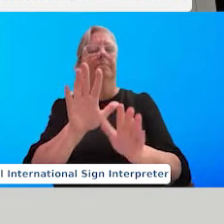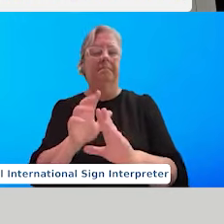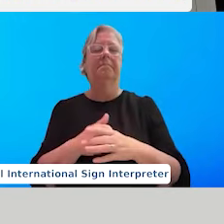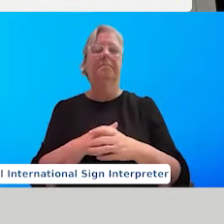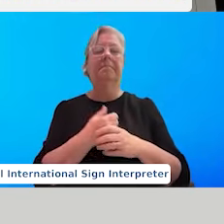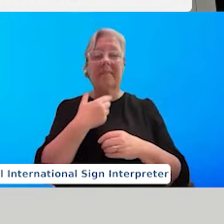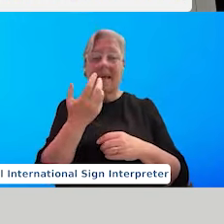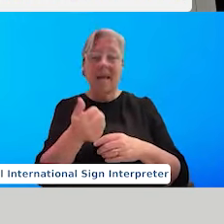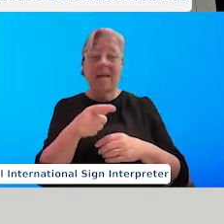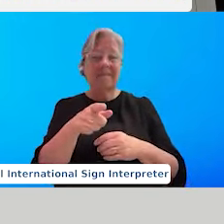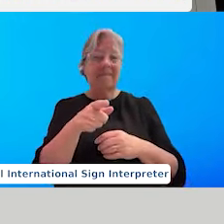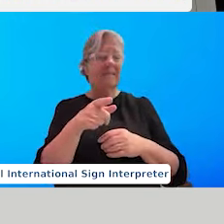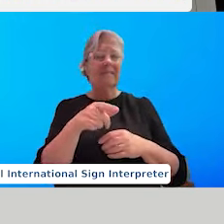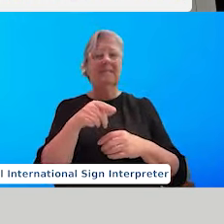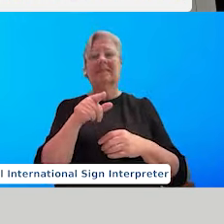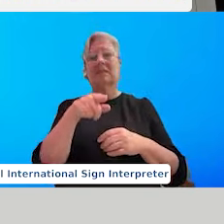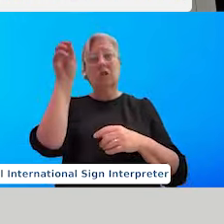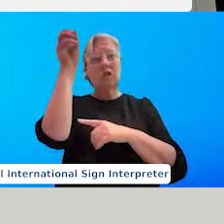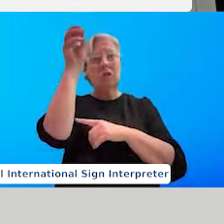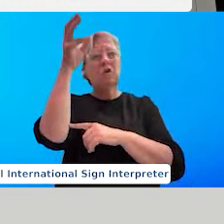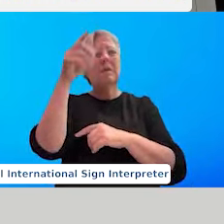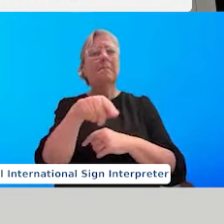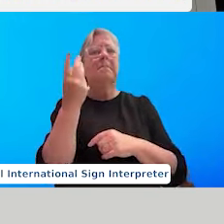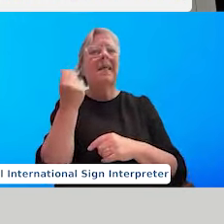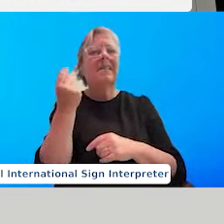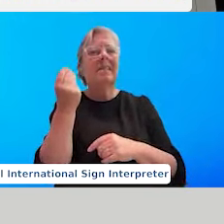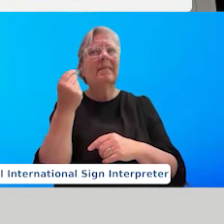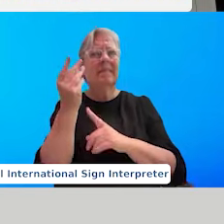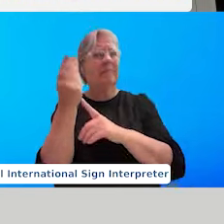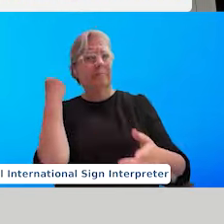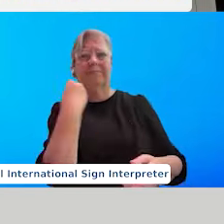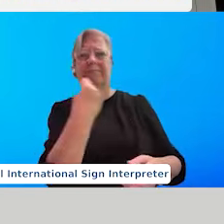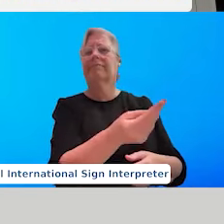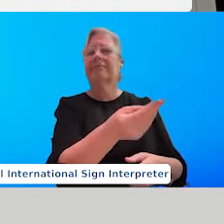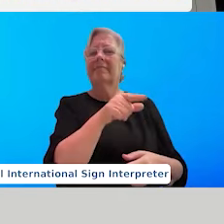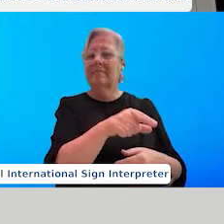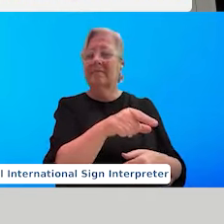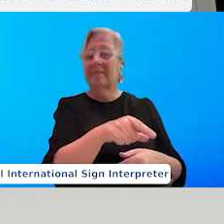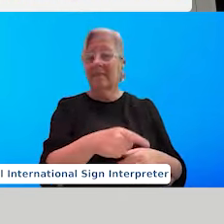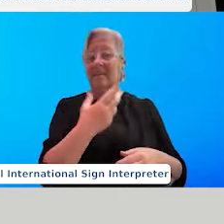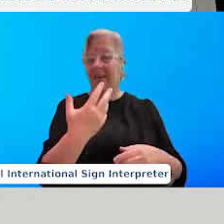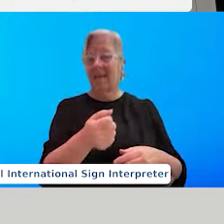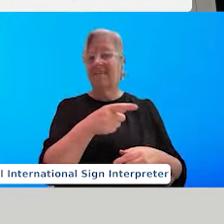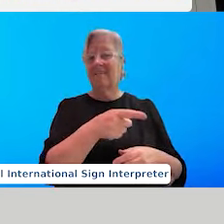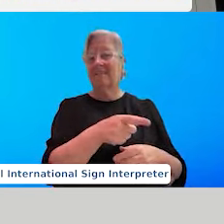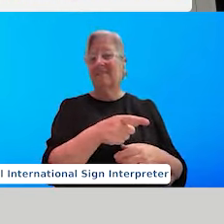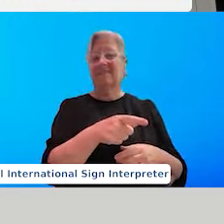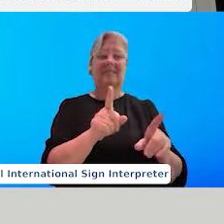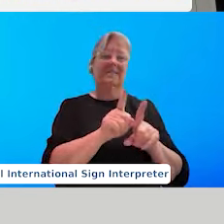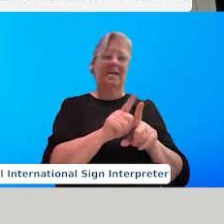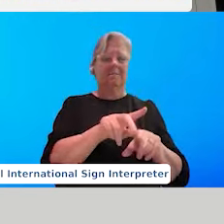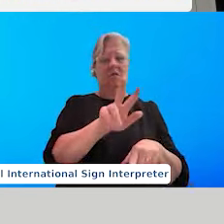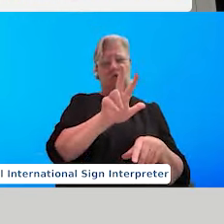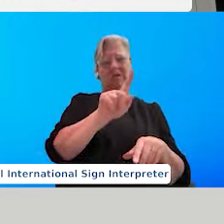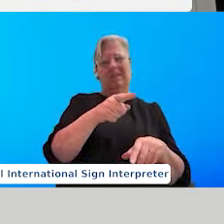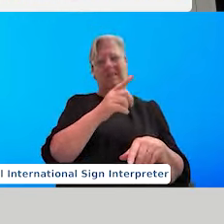for them, and which is again in the cabinet to be considered. Okay, and